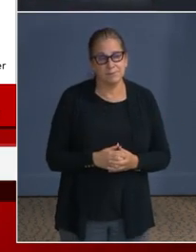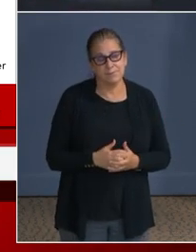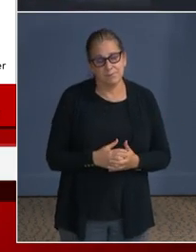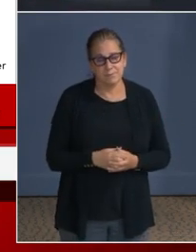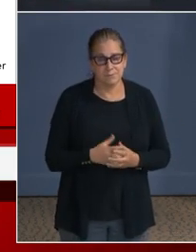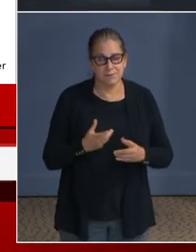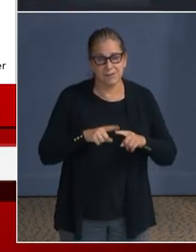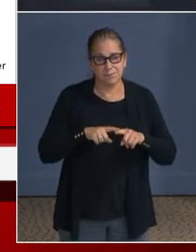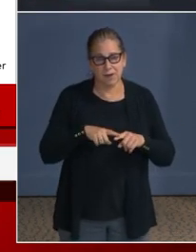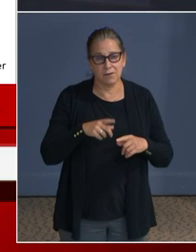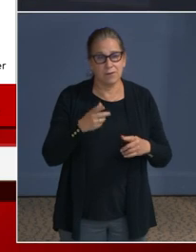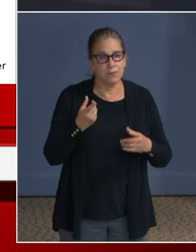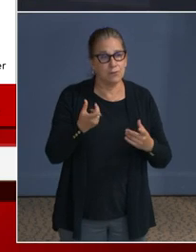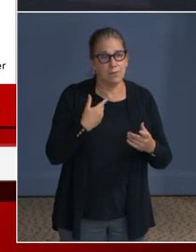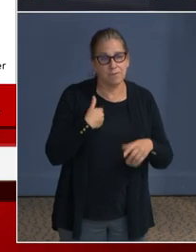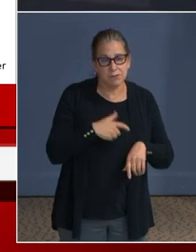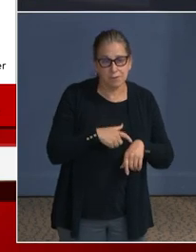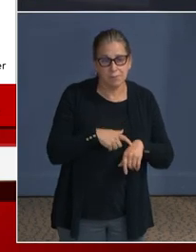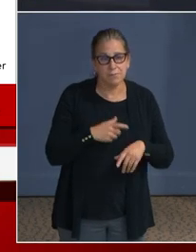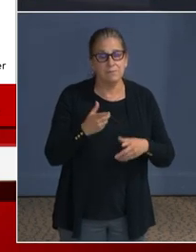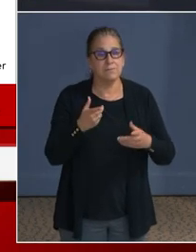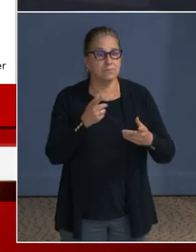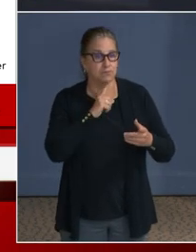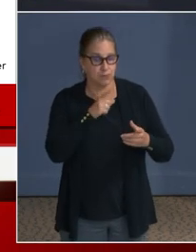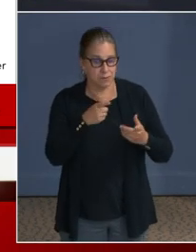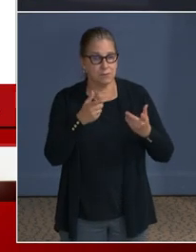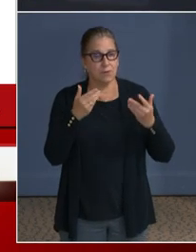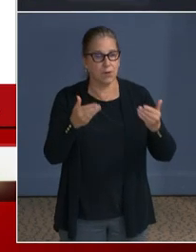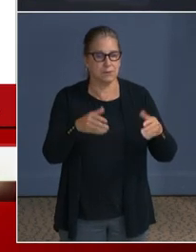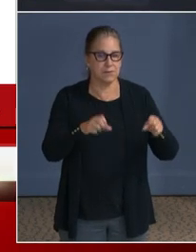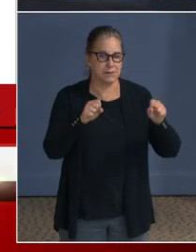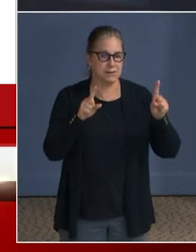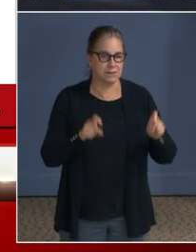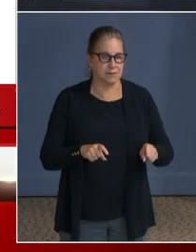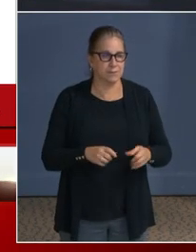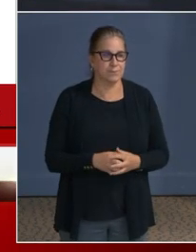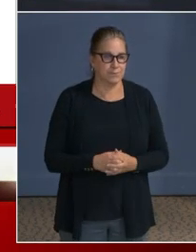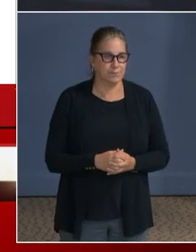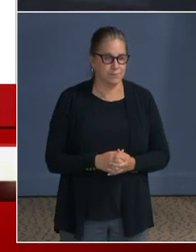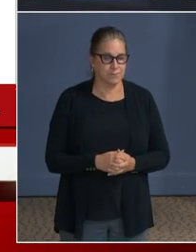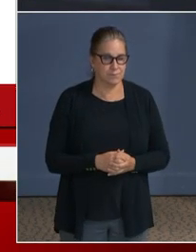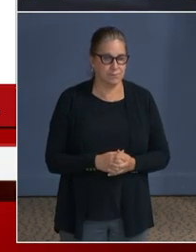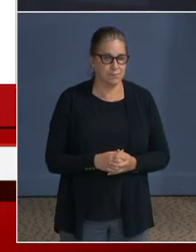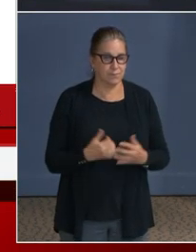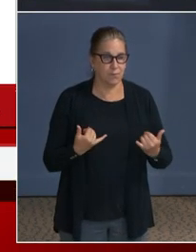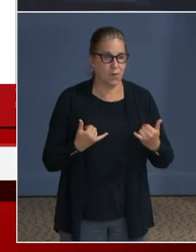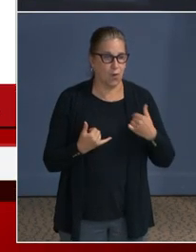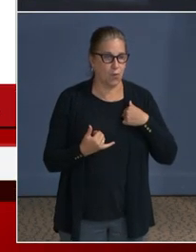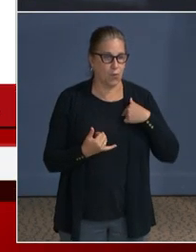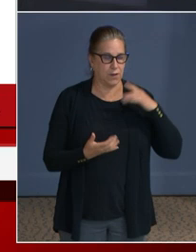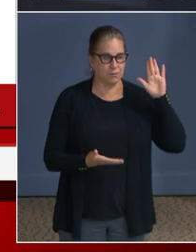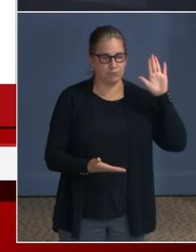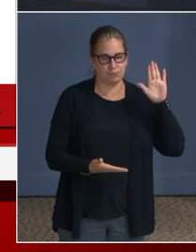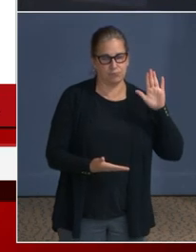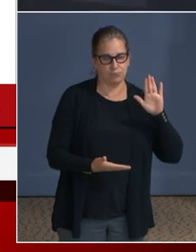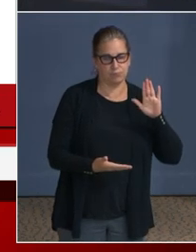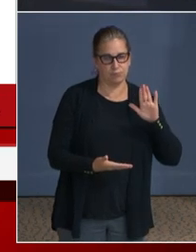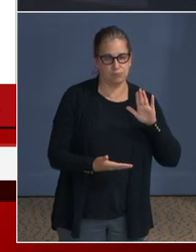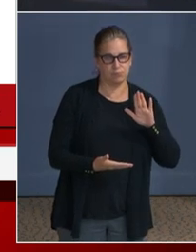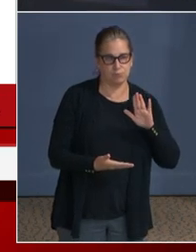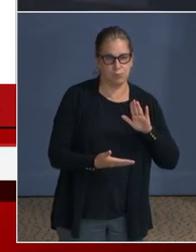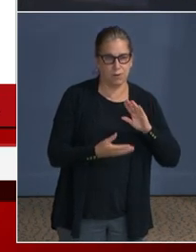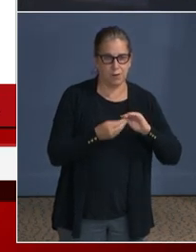only way that we will get our numbers down and keep them down is working together. Today, we